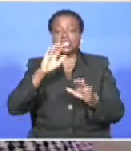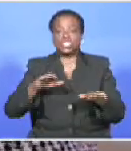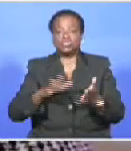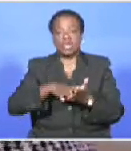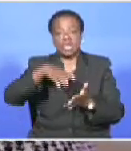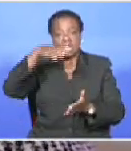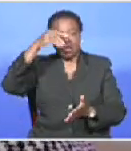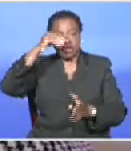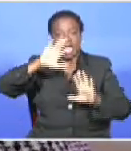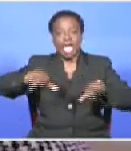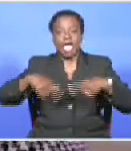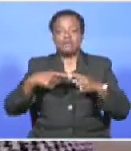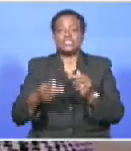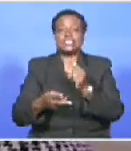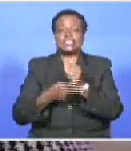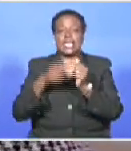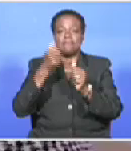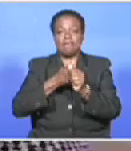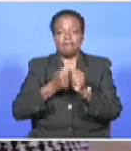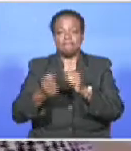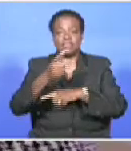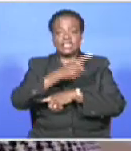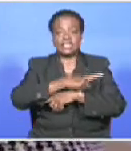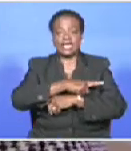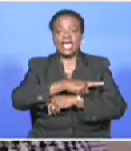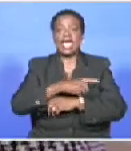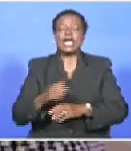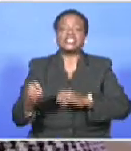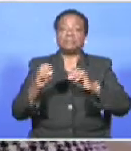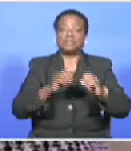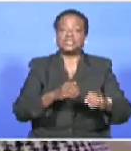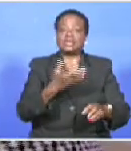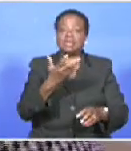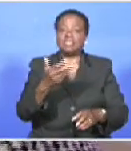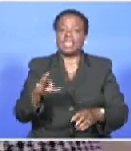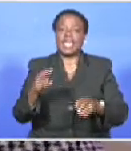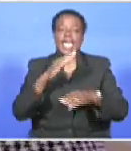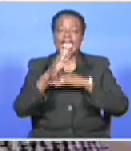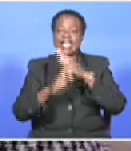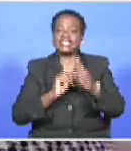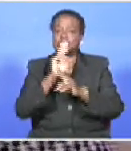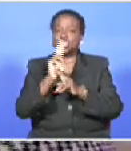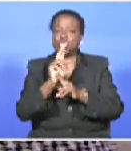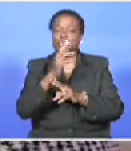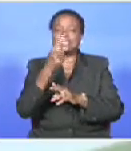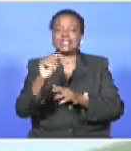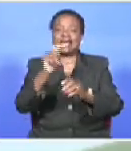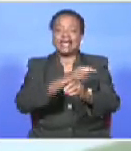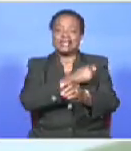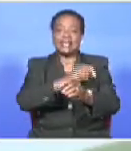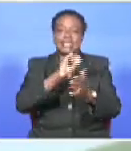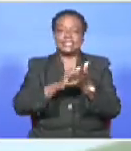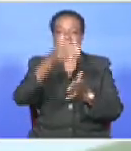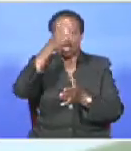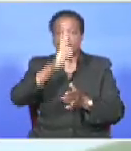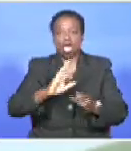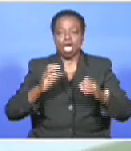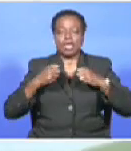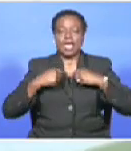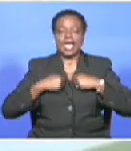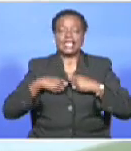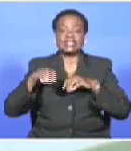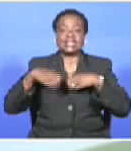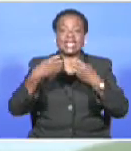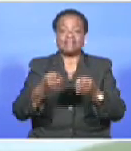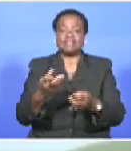save systematically every day and to put their hands to the plow and use the talents that God has given them. So across this room,